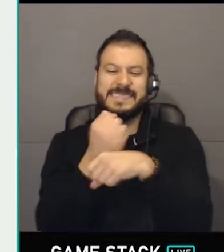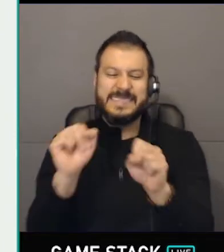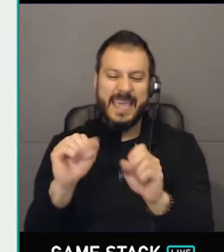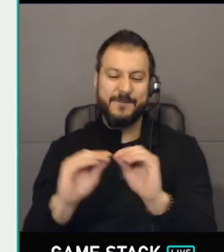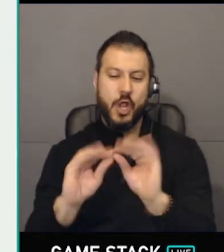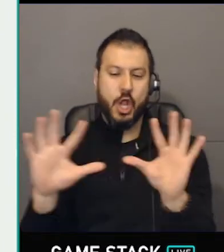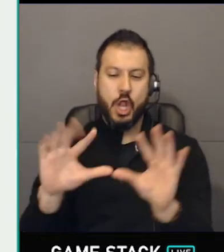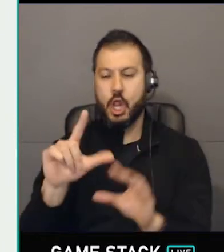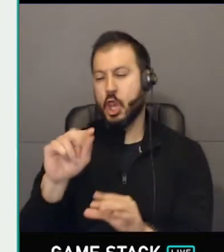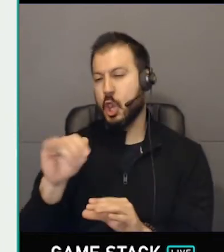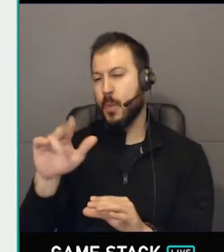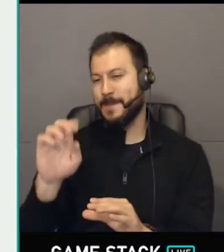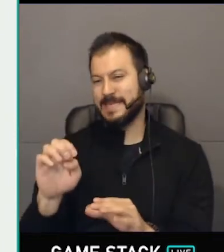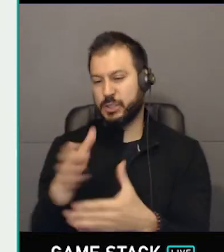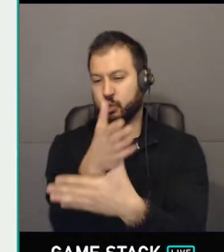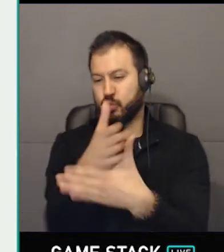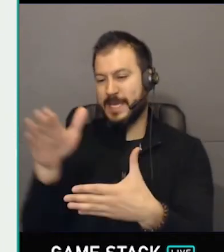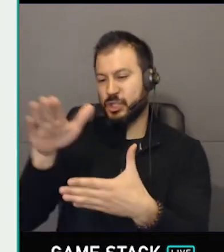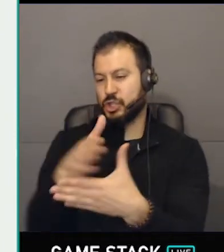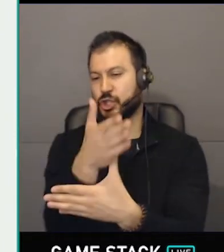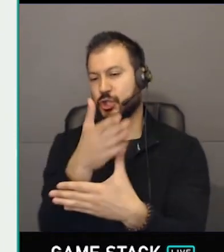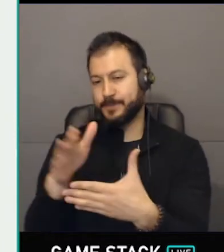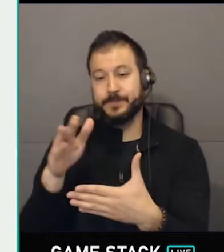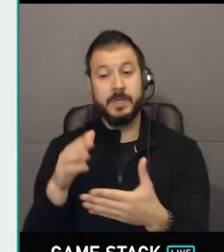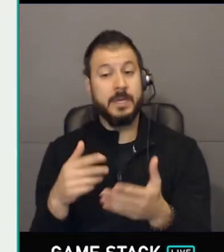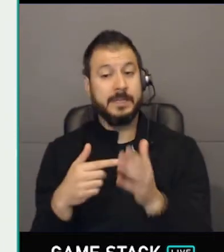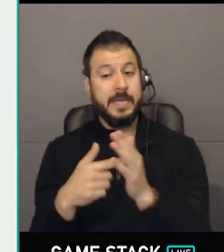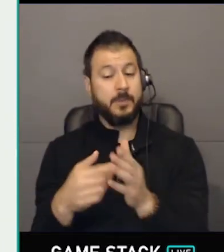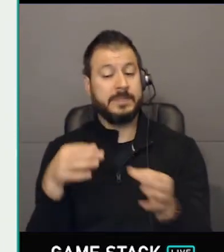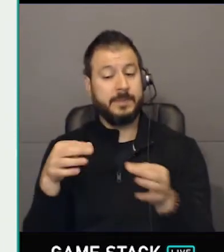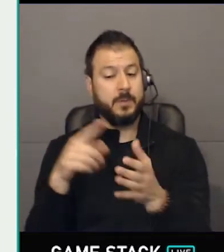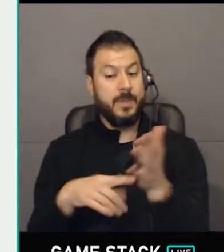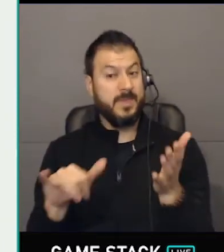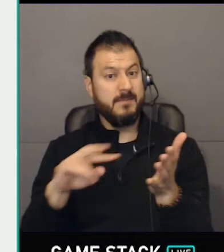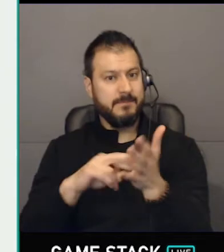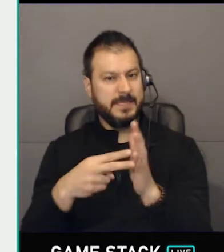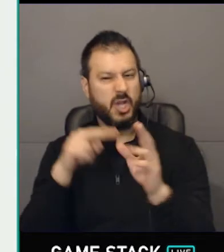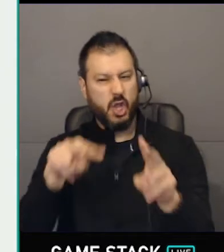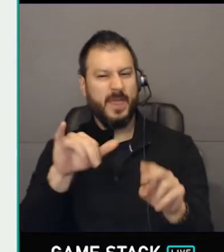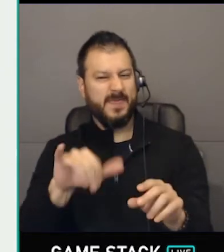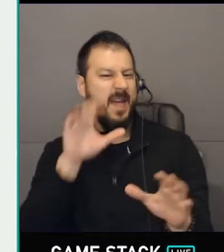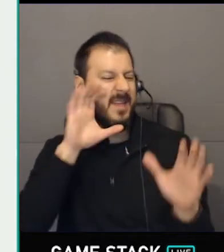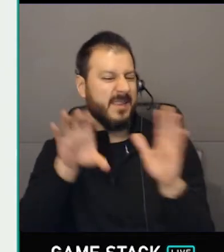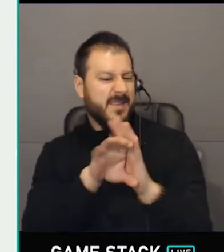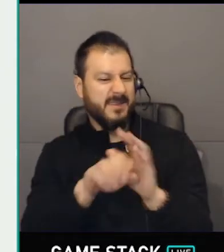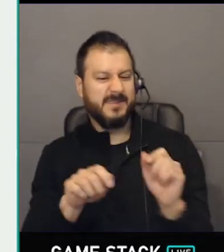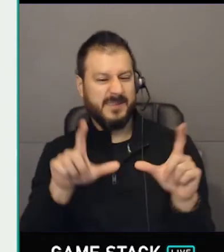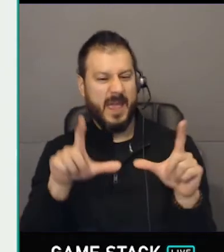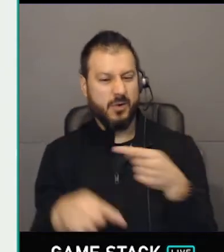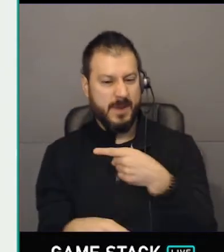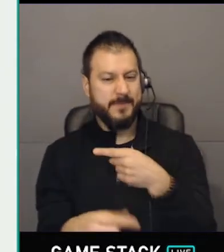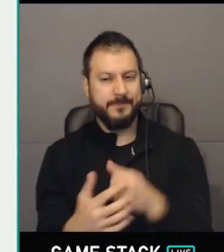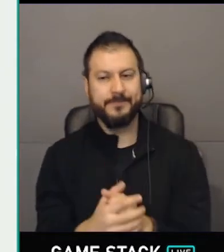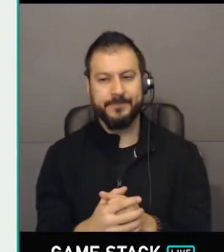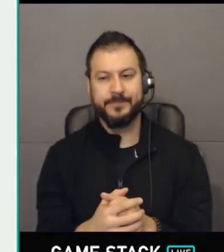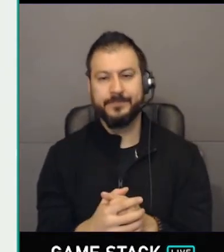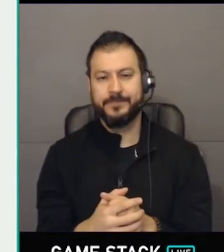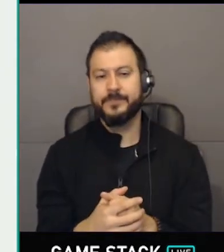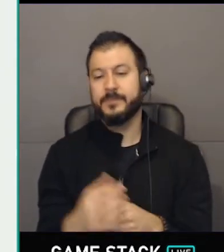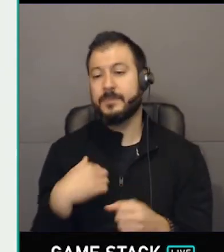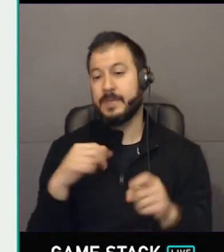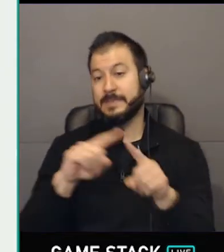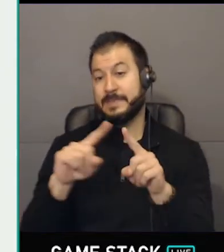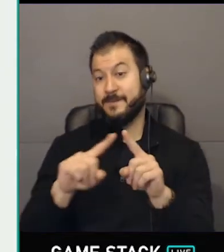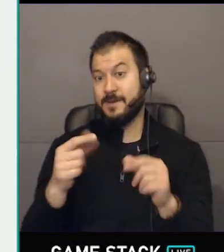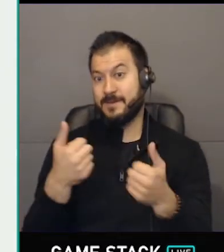range. To help explain what that means, let's look at this diagram. I've plotted out a bunch of measurements from an actual